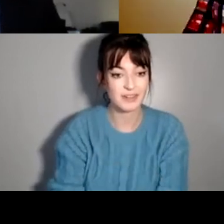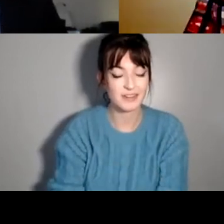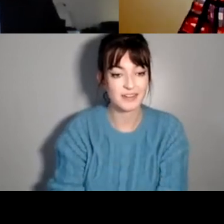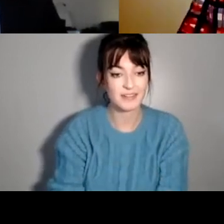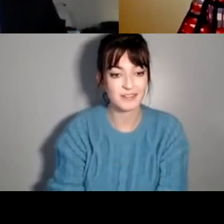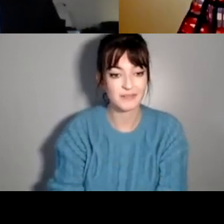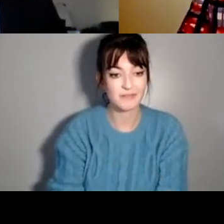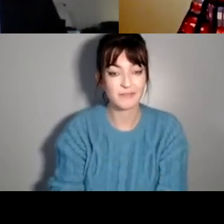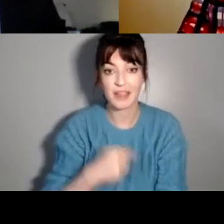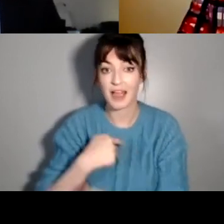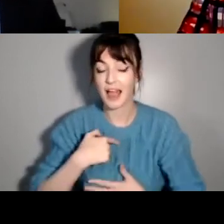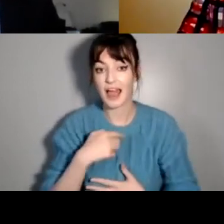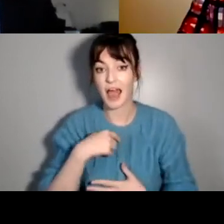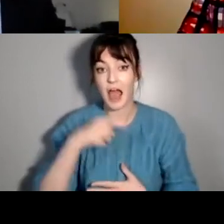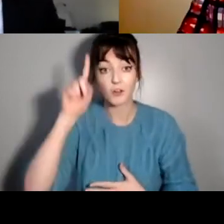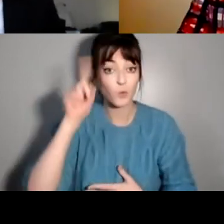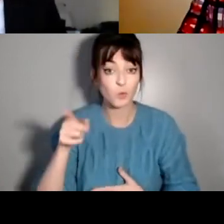I don't know if it's...